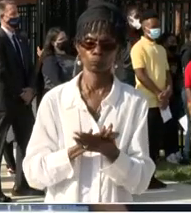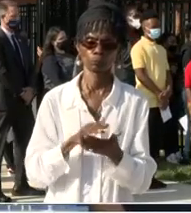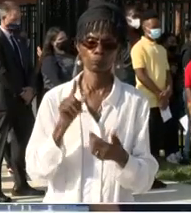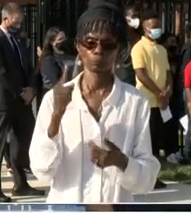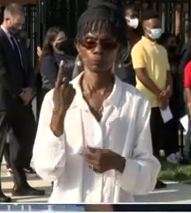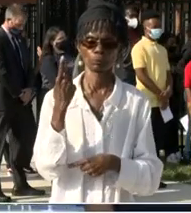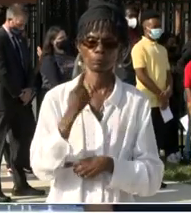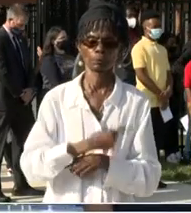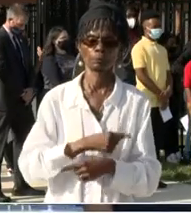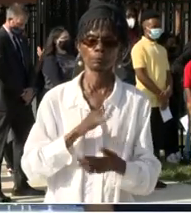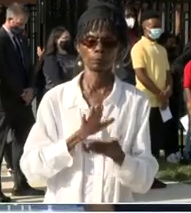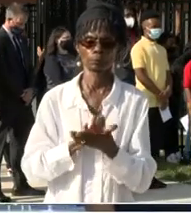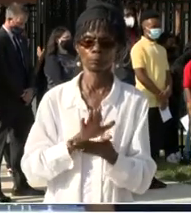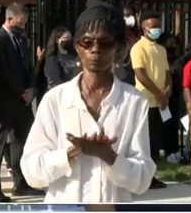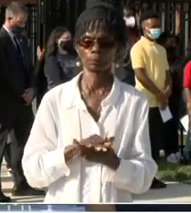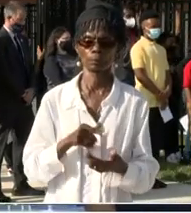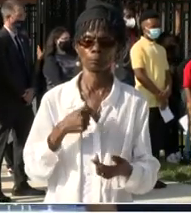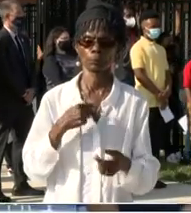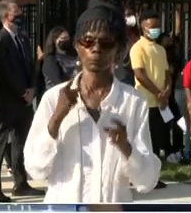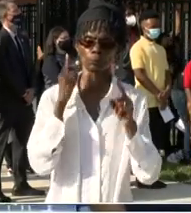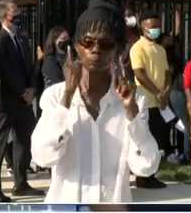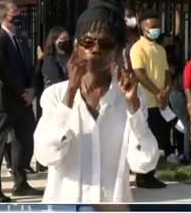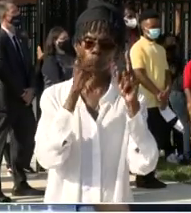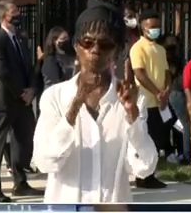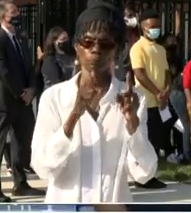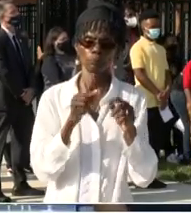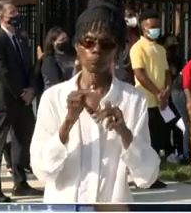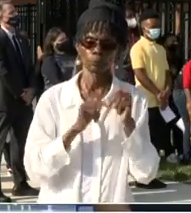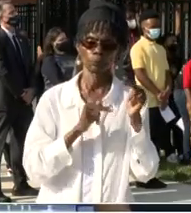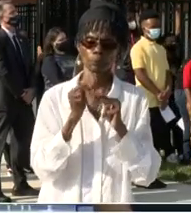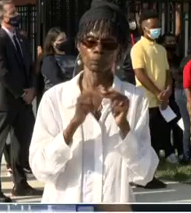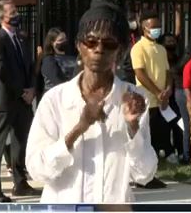at DGS is to build, maintain, and sustain the